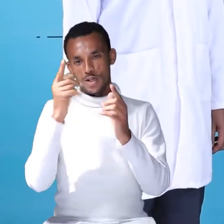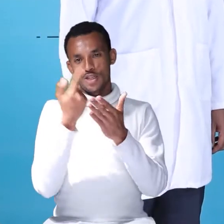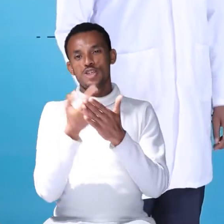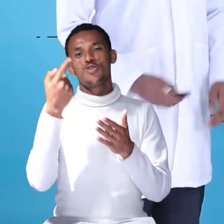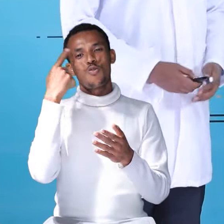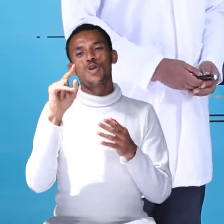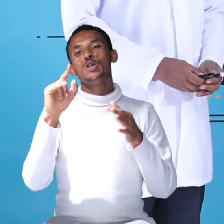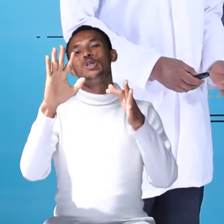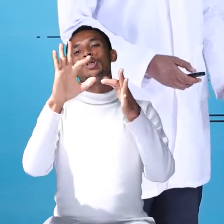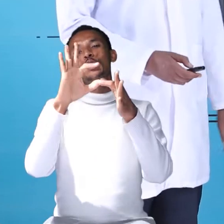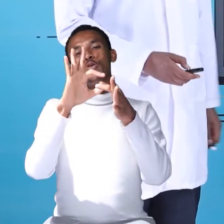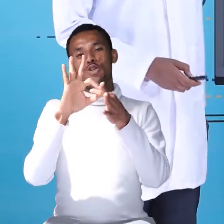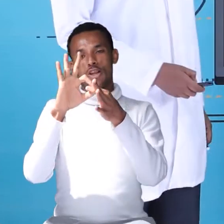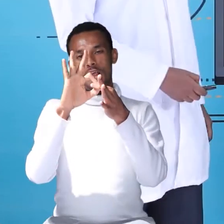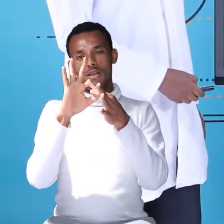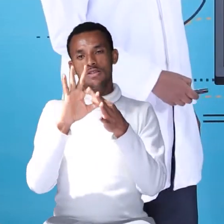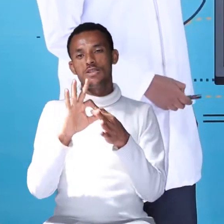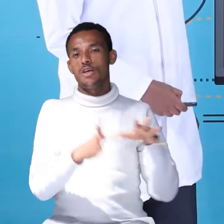for social science students.